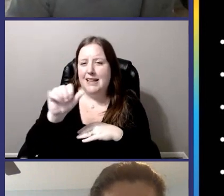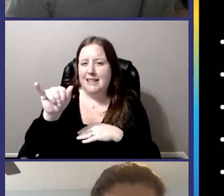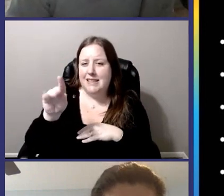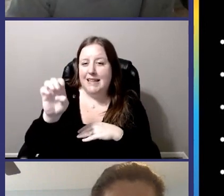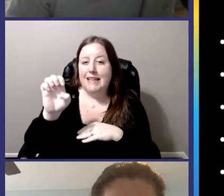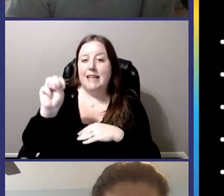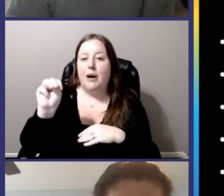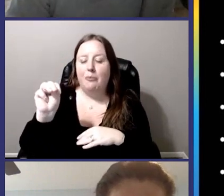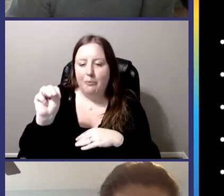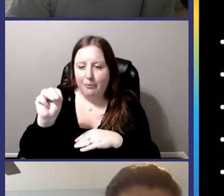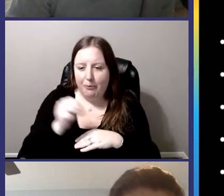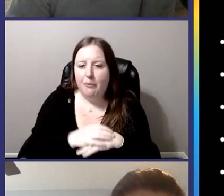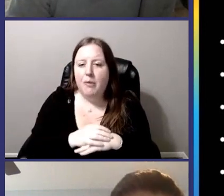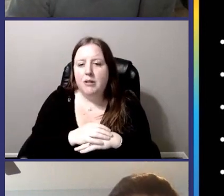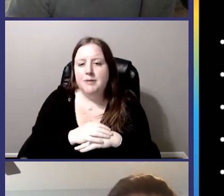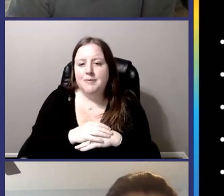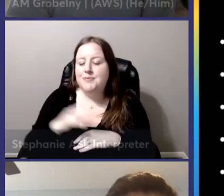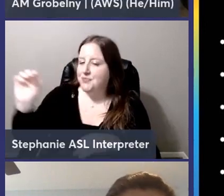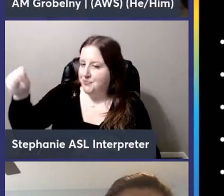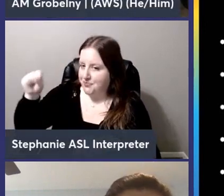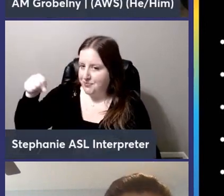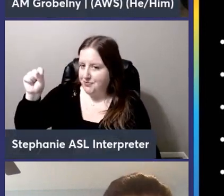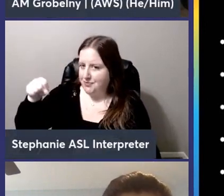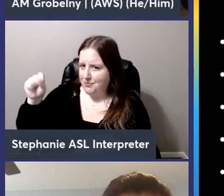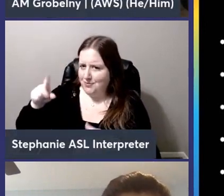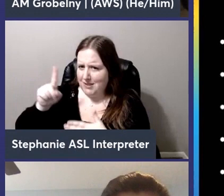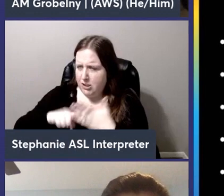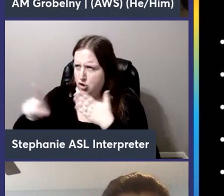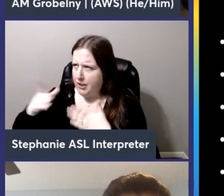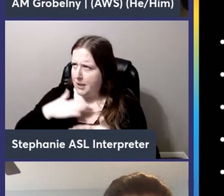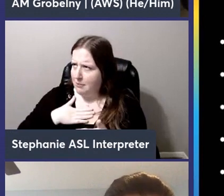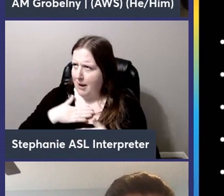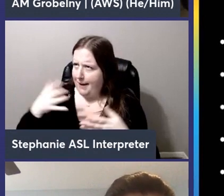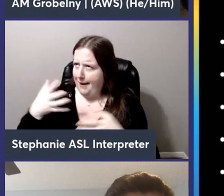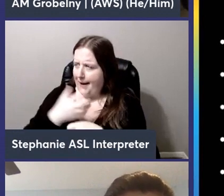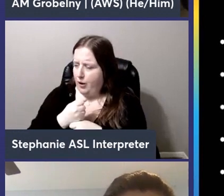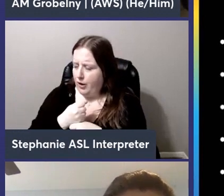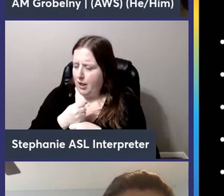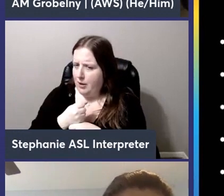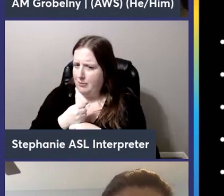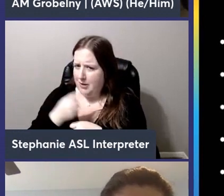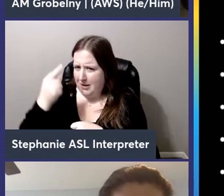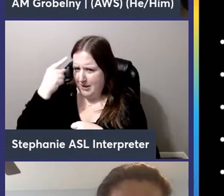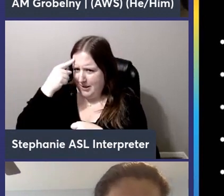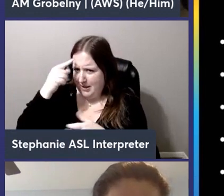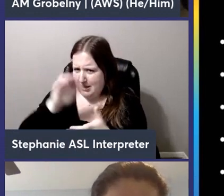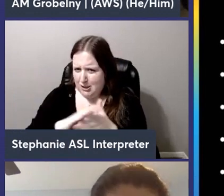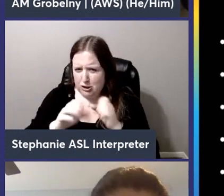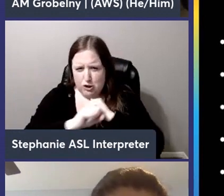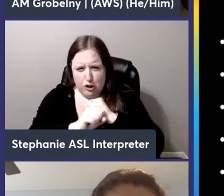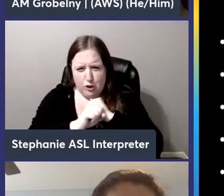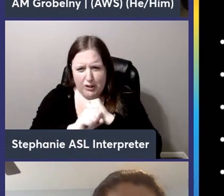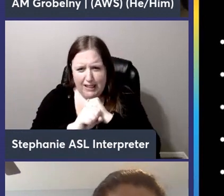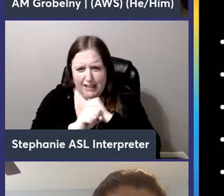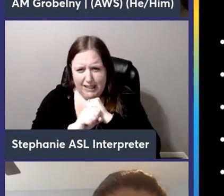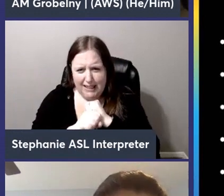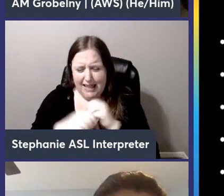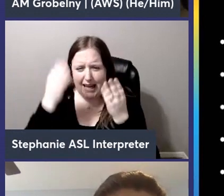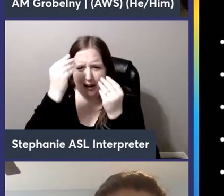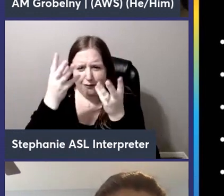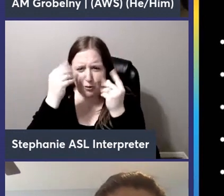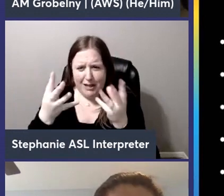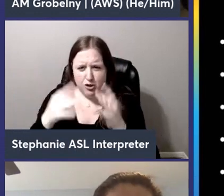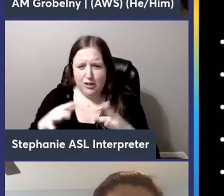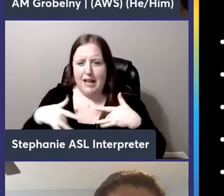S-I-E-M, which checking my acronym I believe is security information and